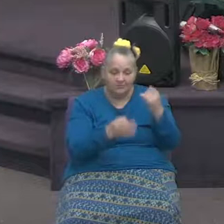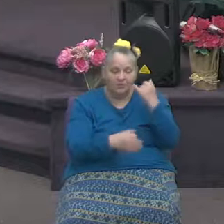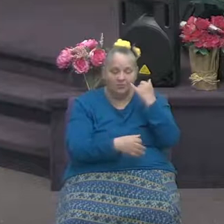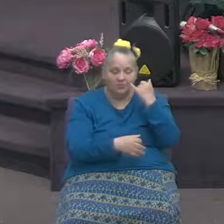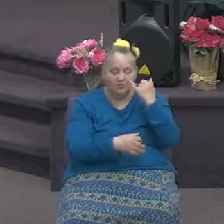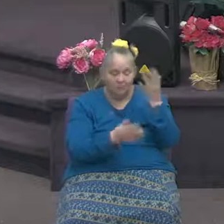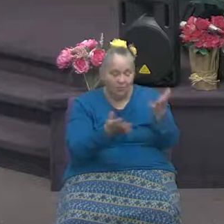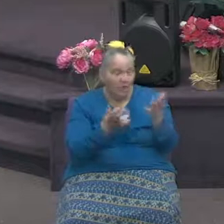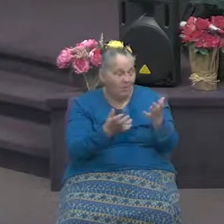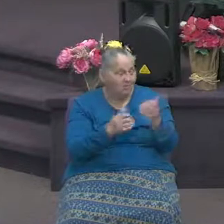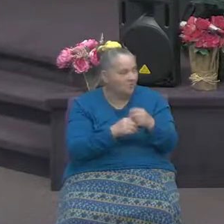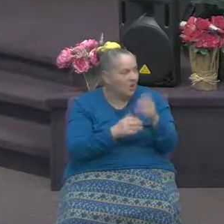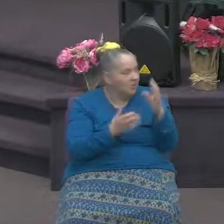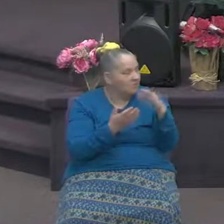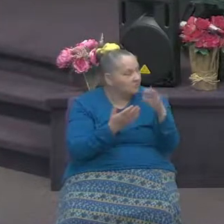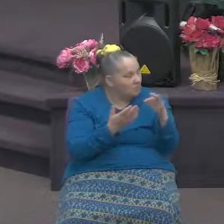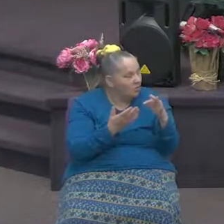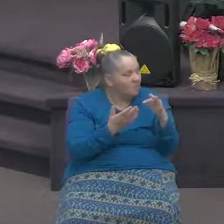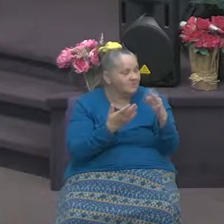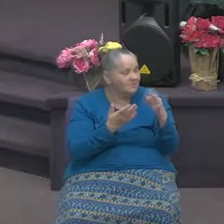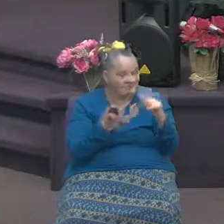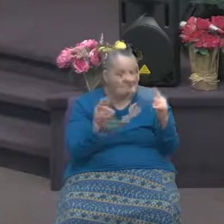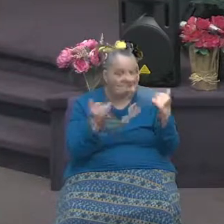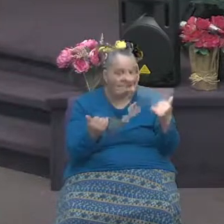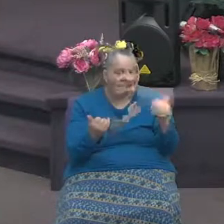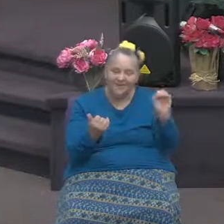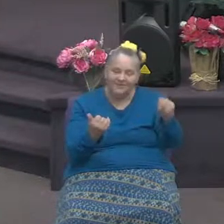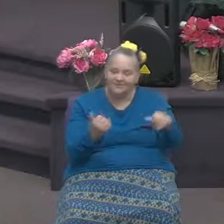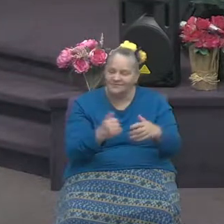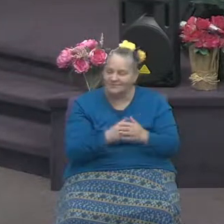option. We don't give you a choice very often, but we're giving you a choice this morning.